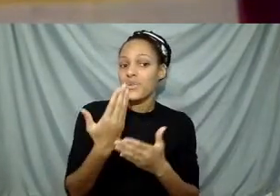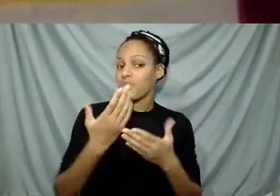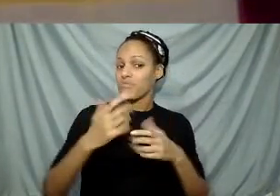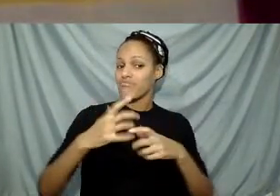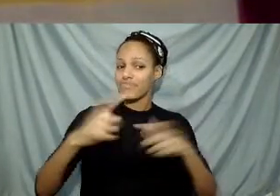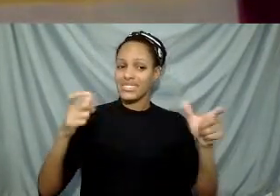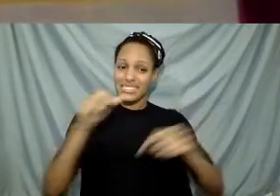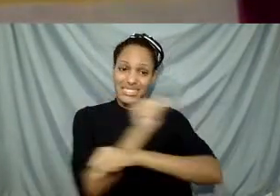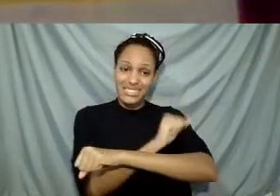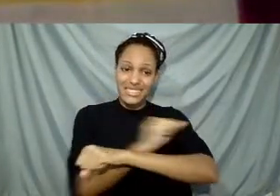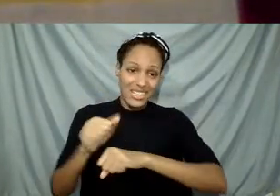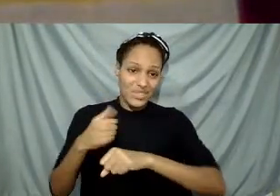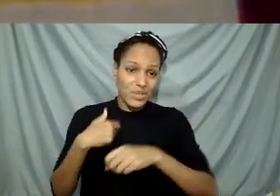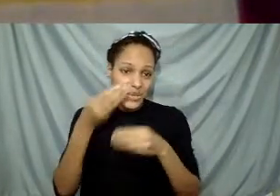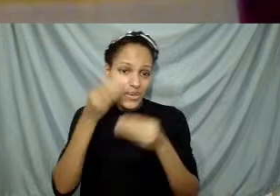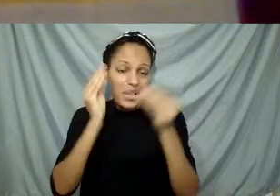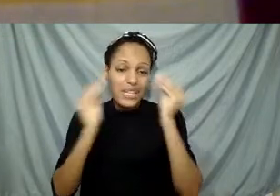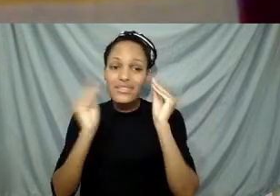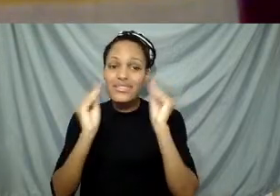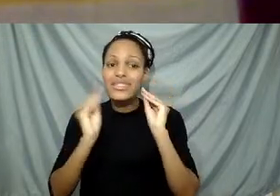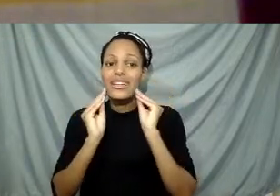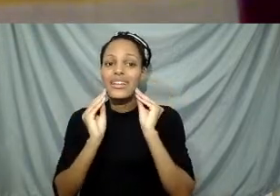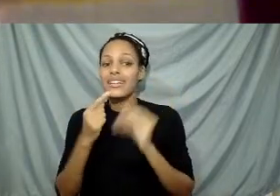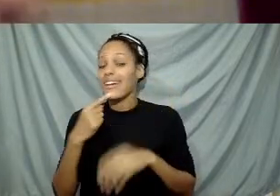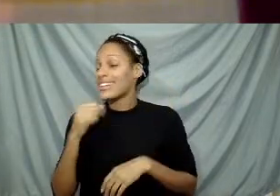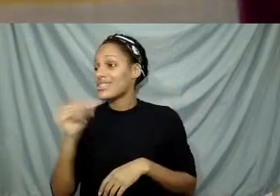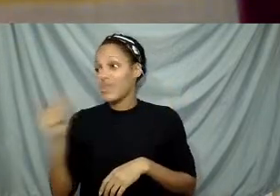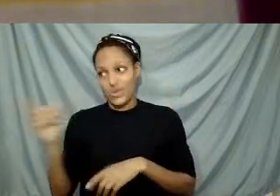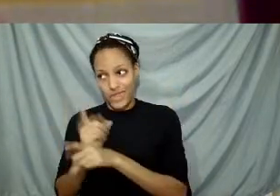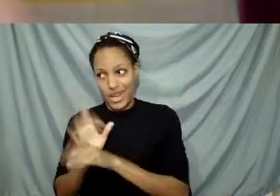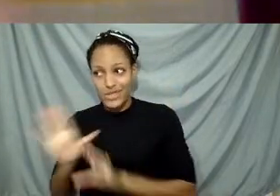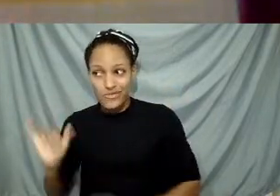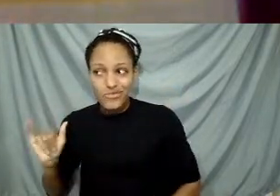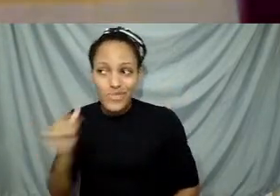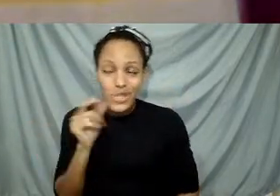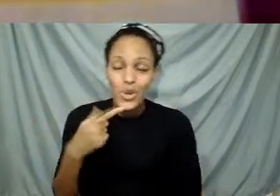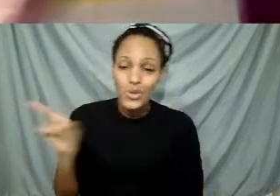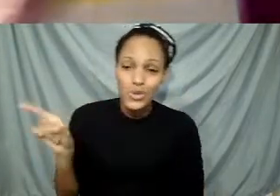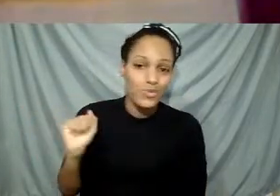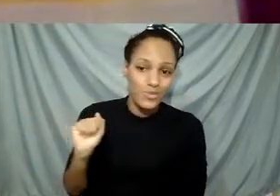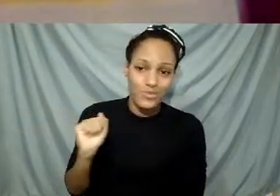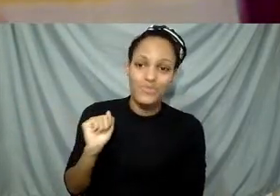beating our faces at the Joyce. And I was like, I told you.